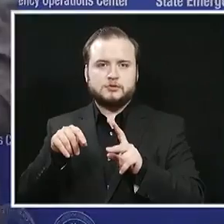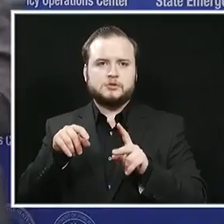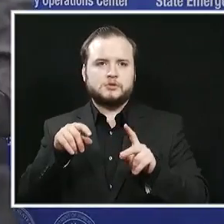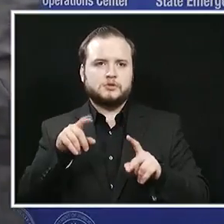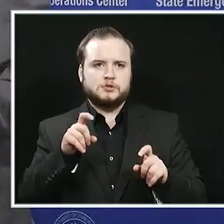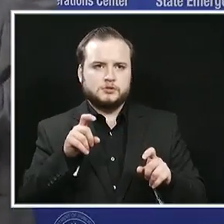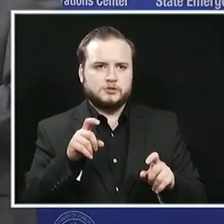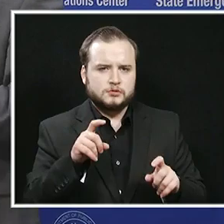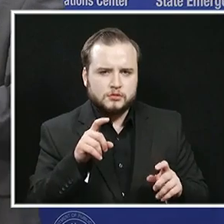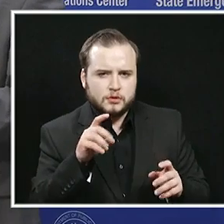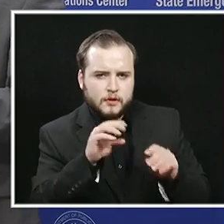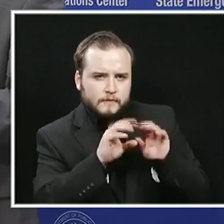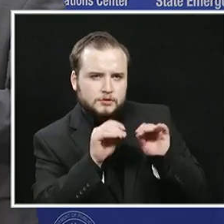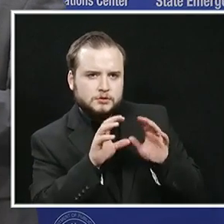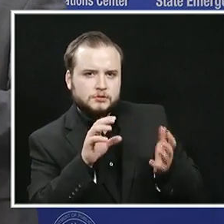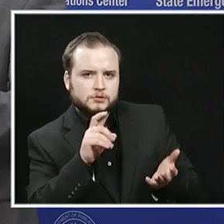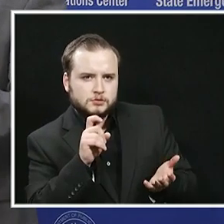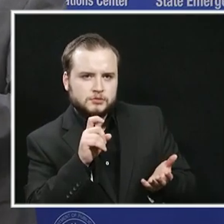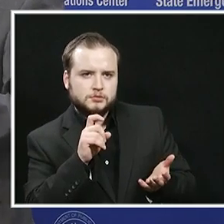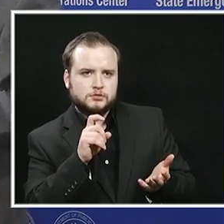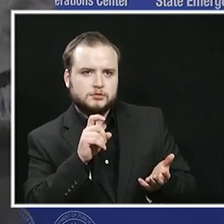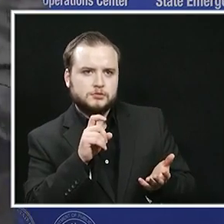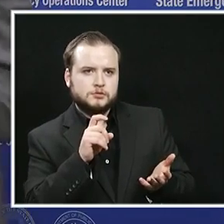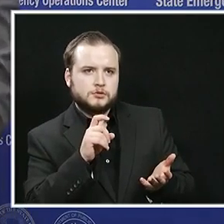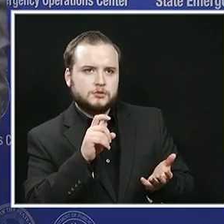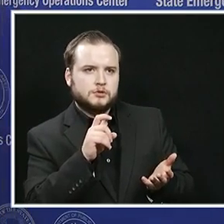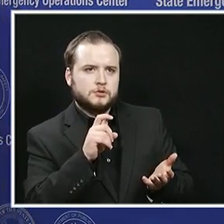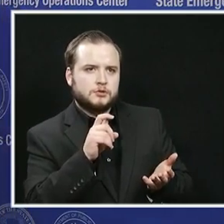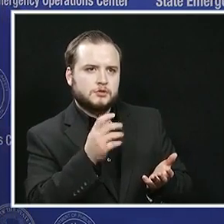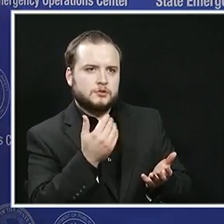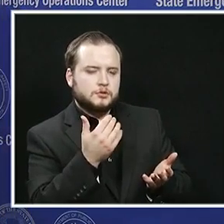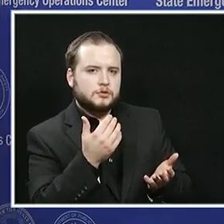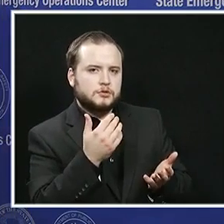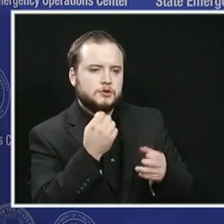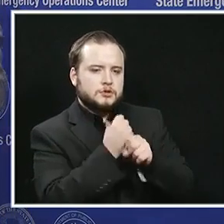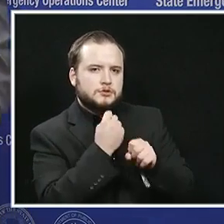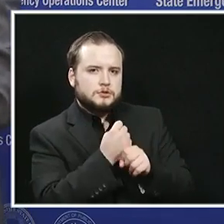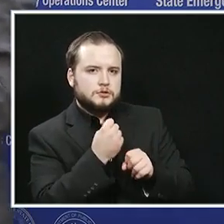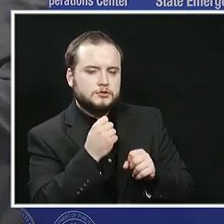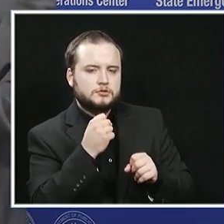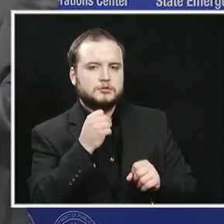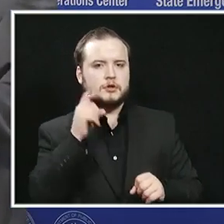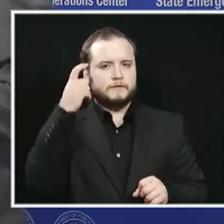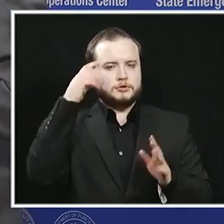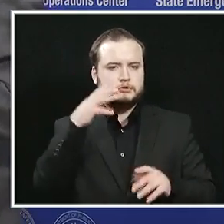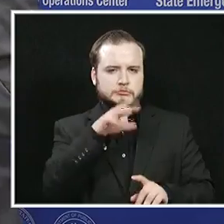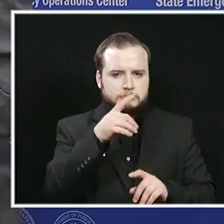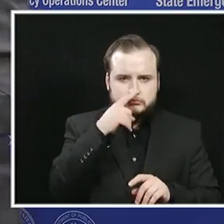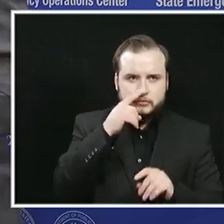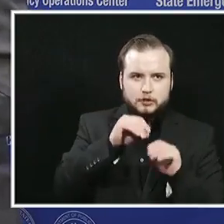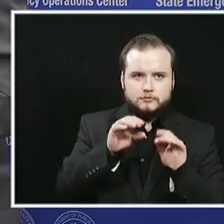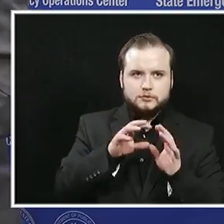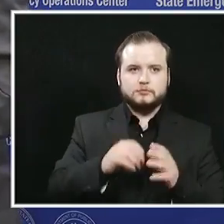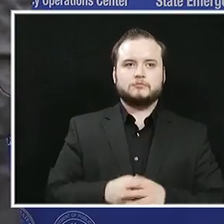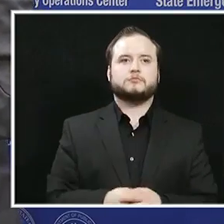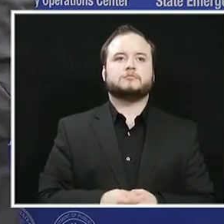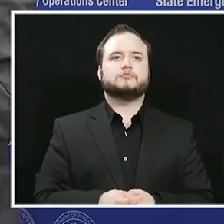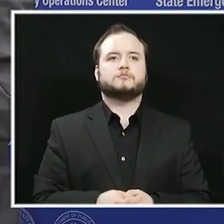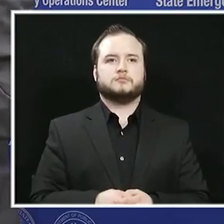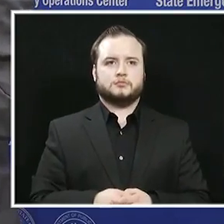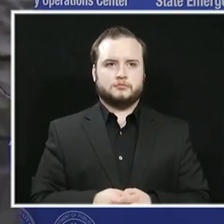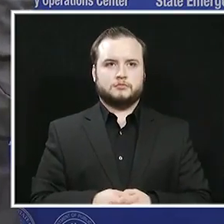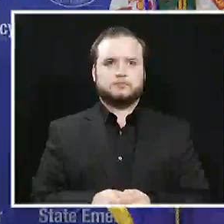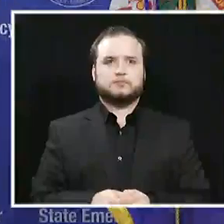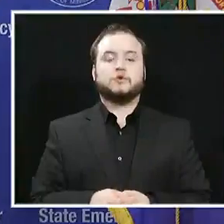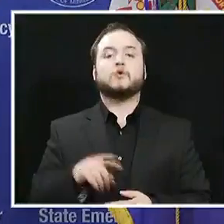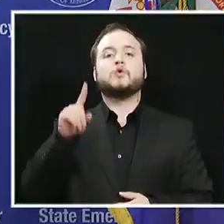We'll validate that. Yeah, I would have to see that data. Yeah. No, it's a good, your question, though, even without that being the fact, you're right, because the